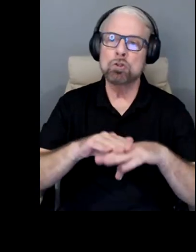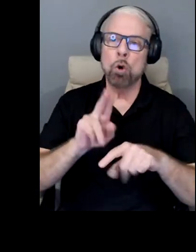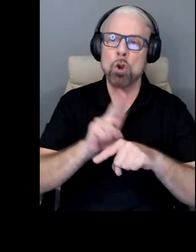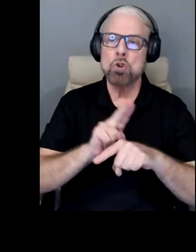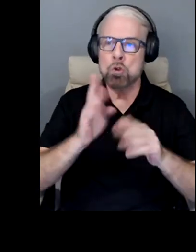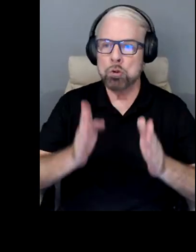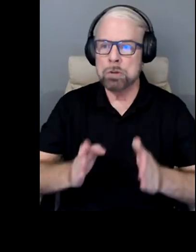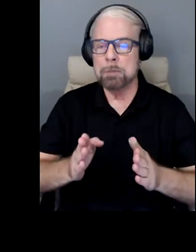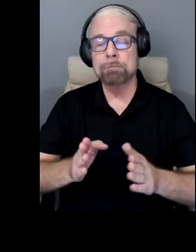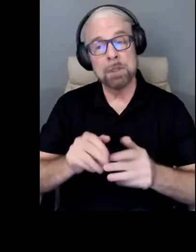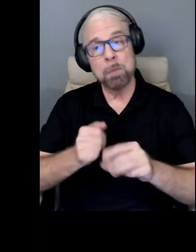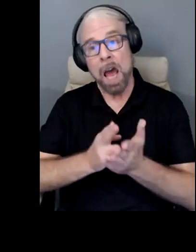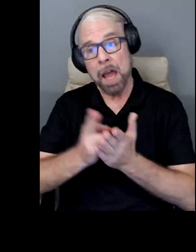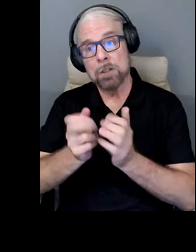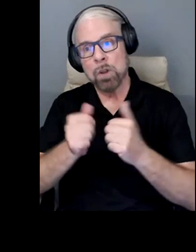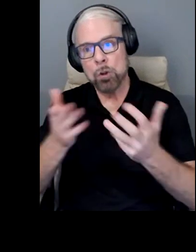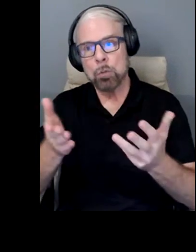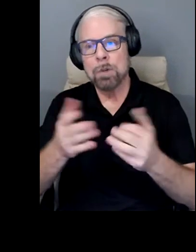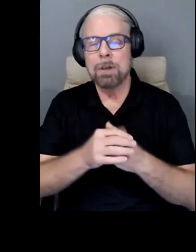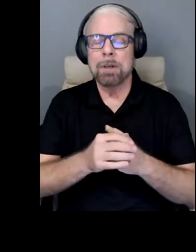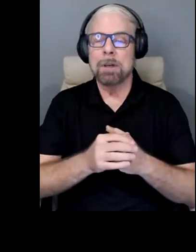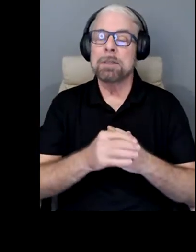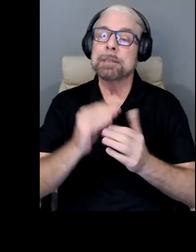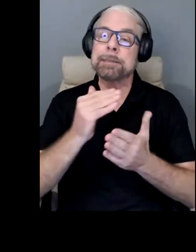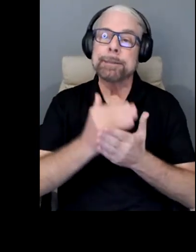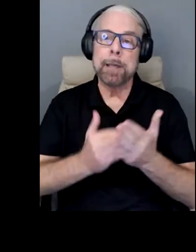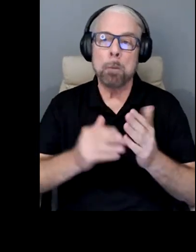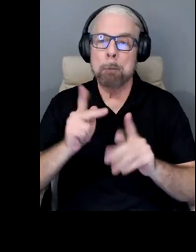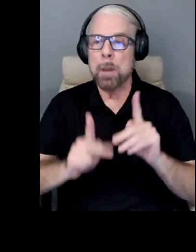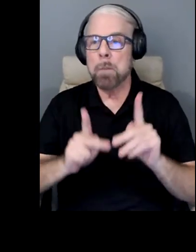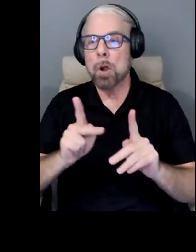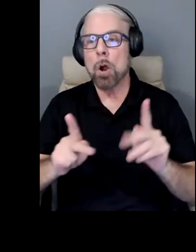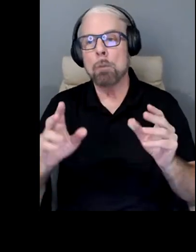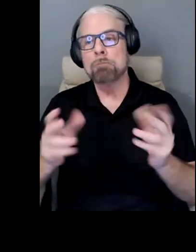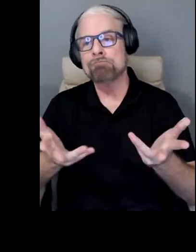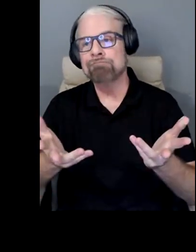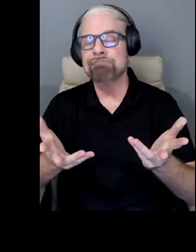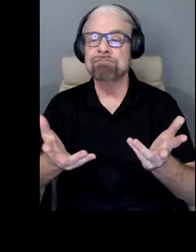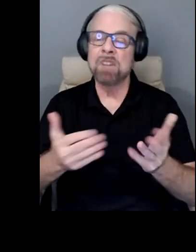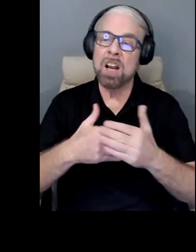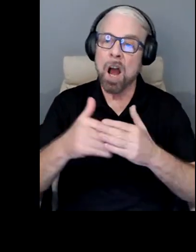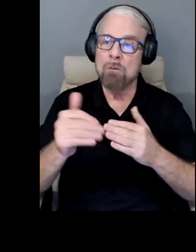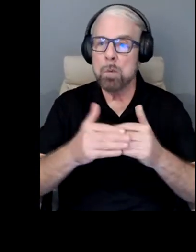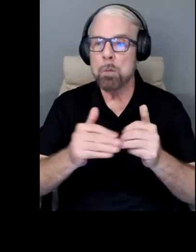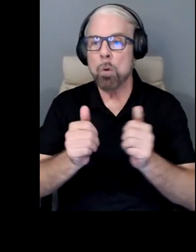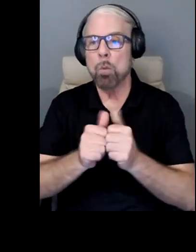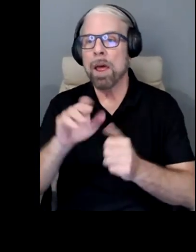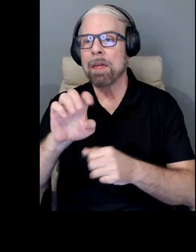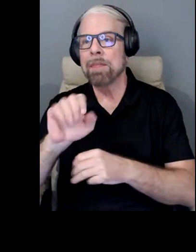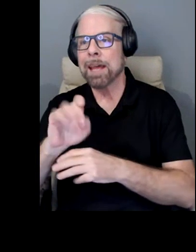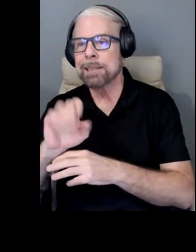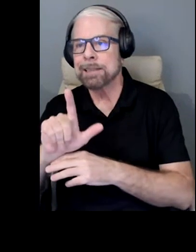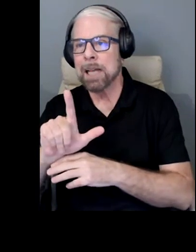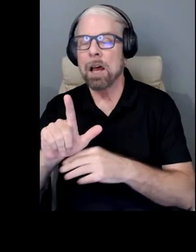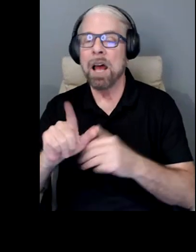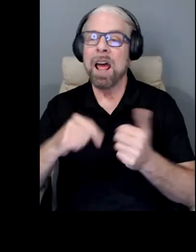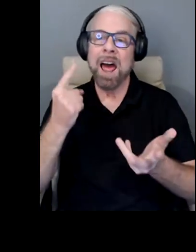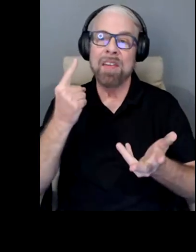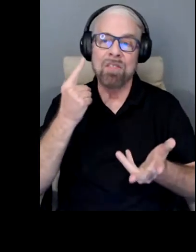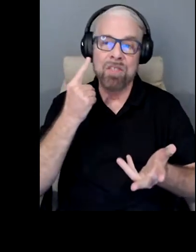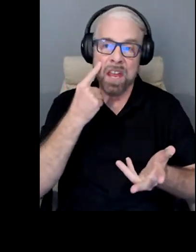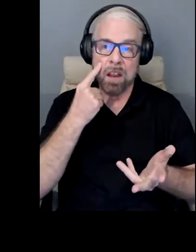Just to be candid about that, some folks are more or less comfortable with Excel, and so I think coming into it